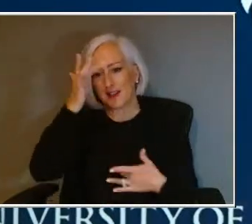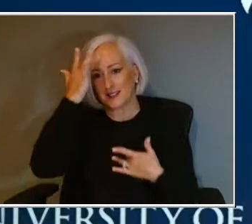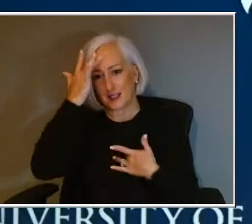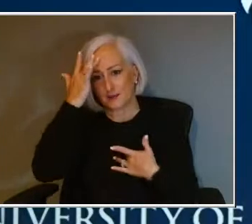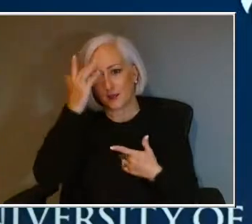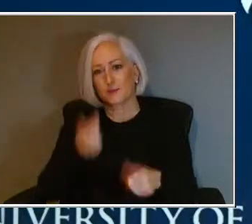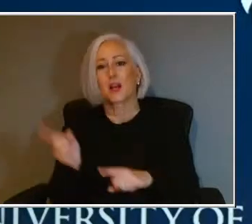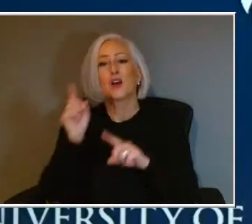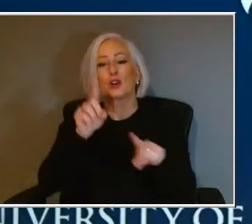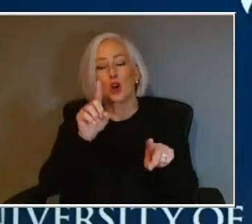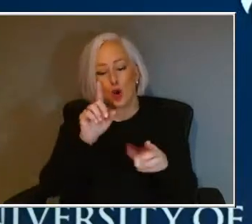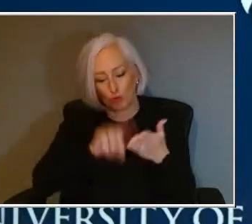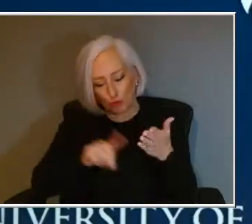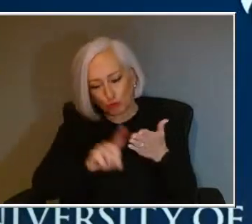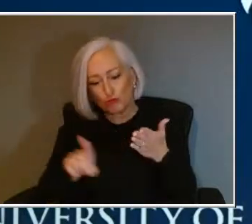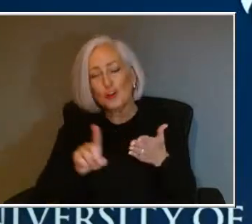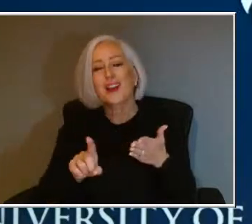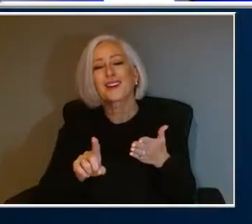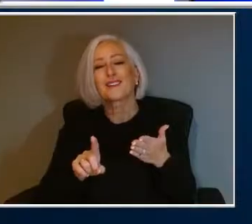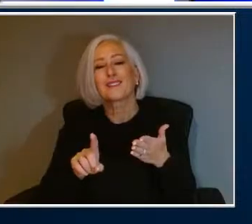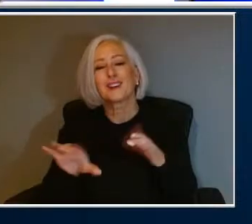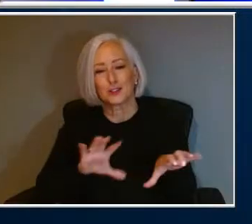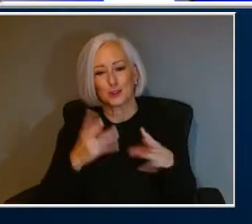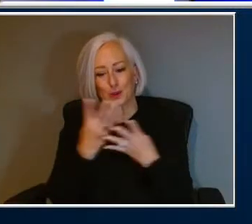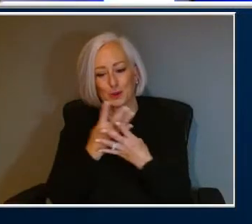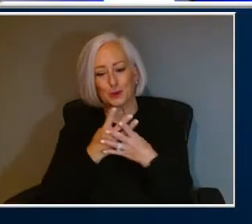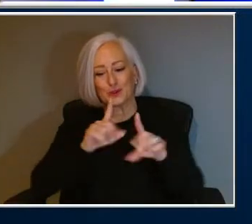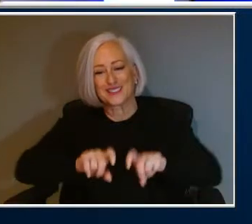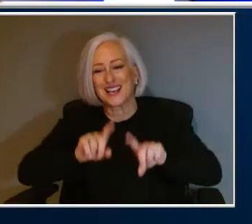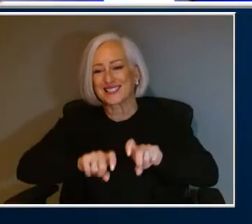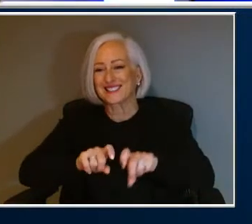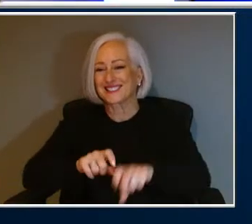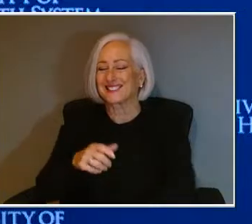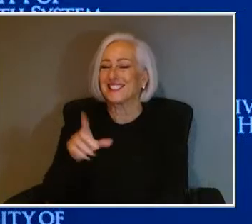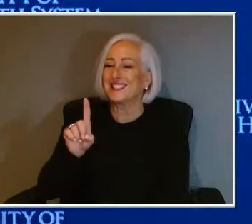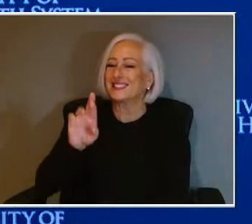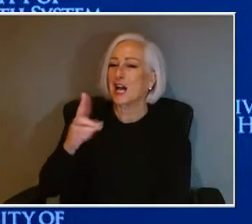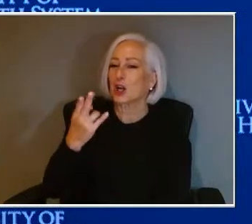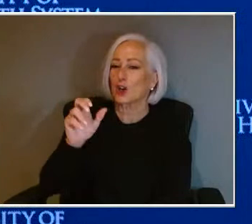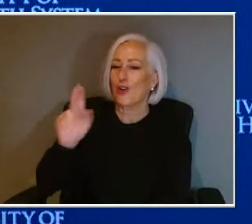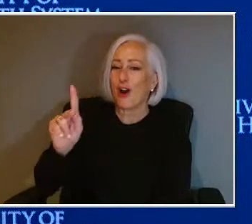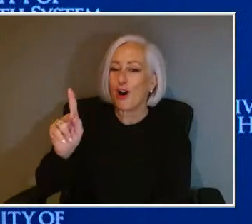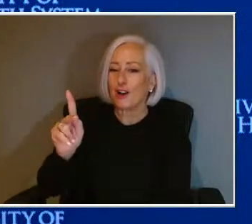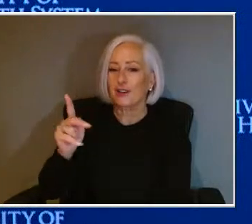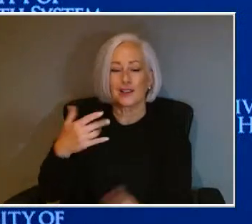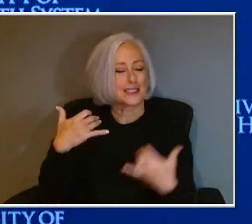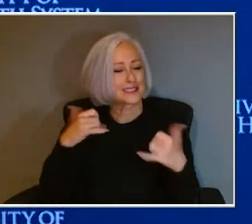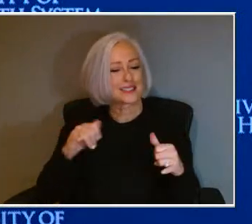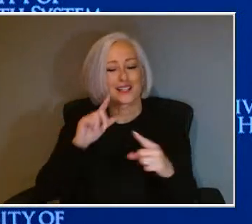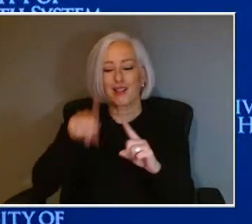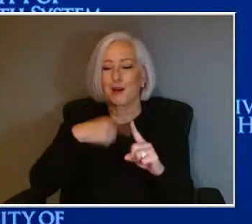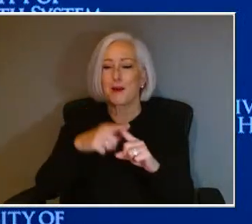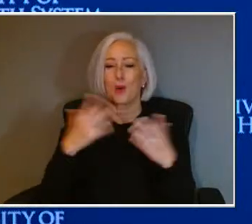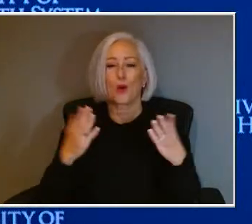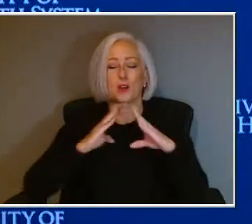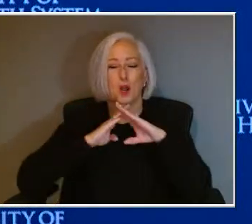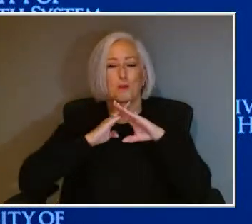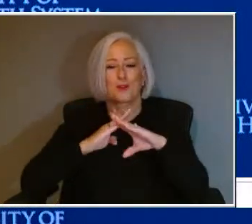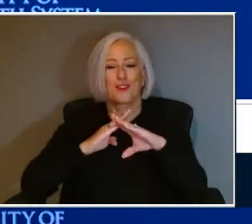checked and get screening done. Dr. Hawkinson, final takeaway. Yeah, I mean, I think it's still prevention. You know, obviously we talked about